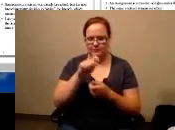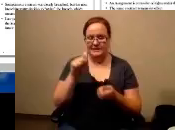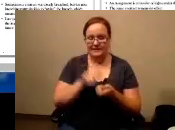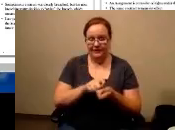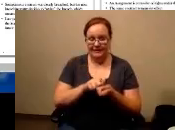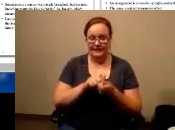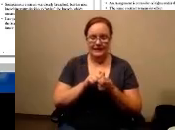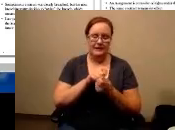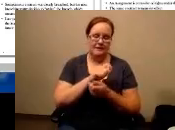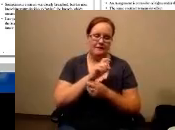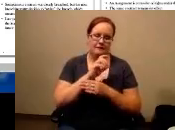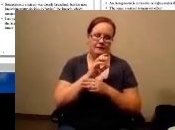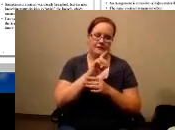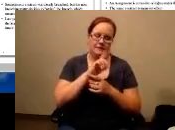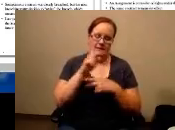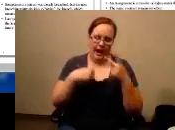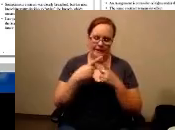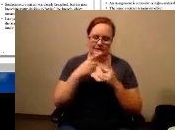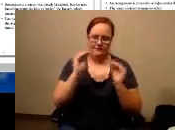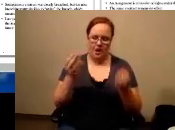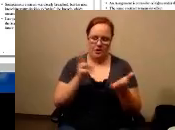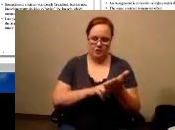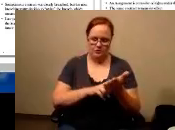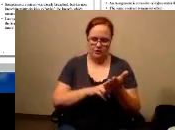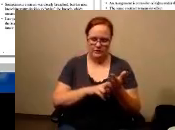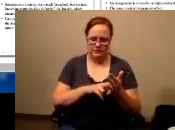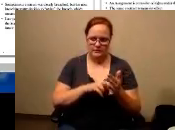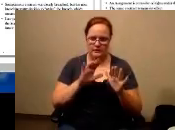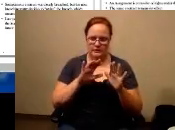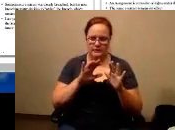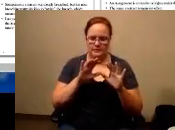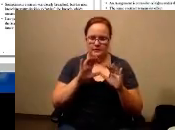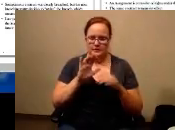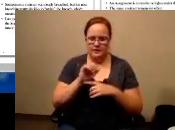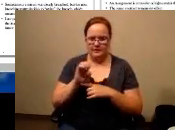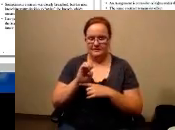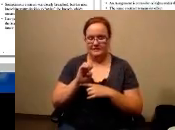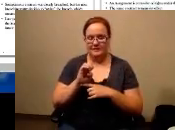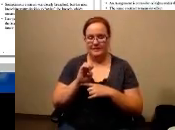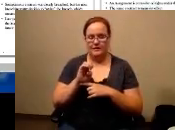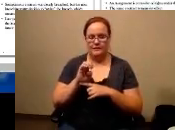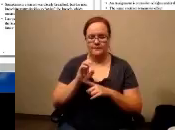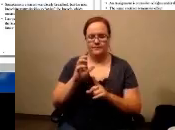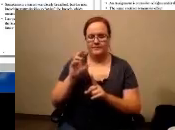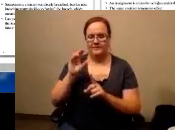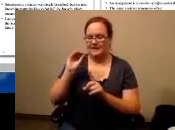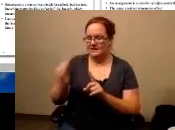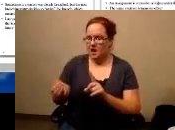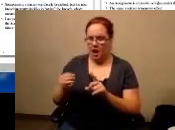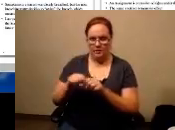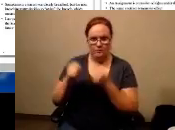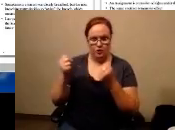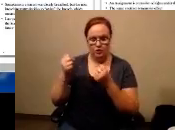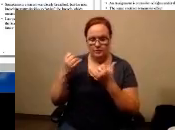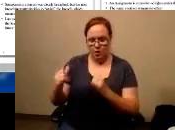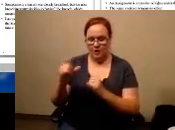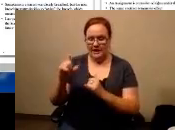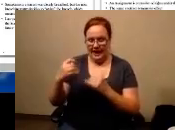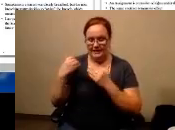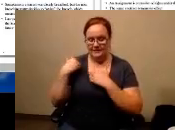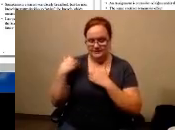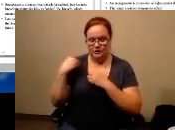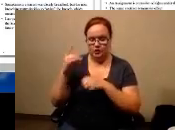kinds of contract cases, where the non-breaching party, the plaintiff, has a duty to do what it